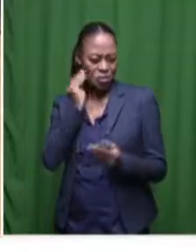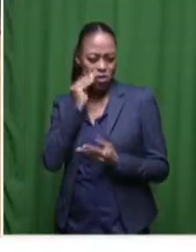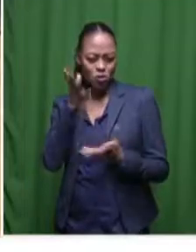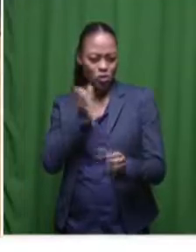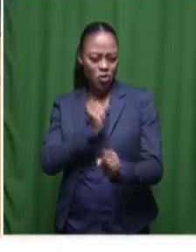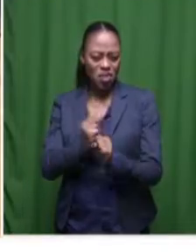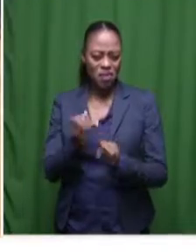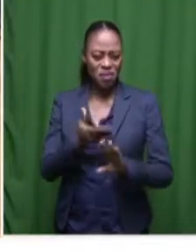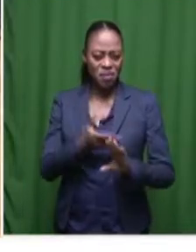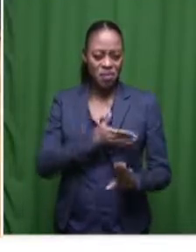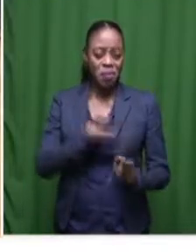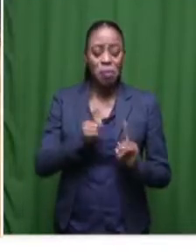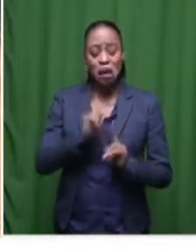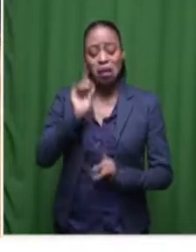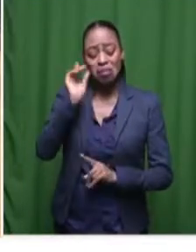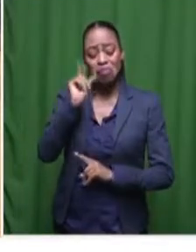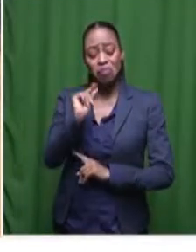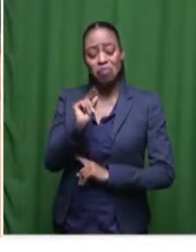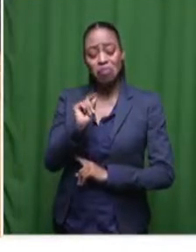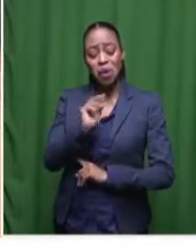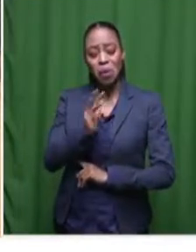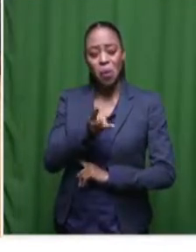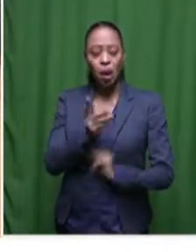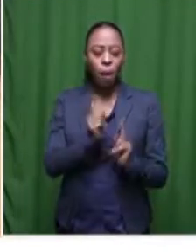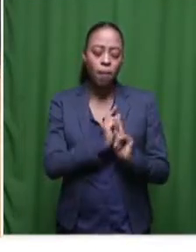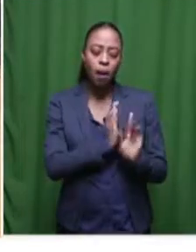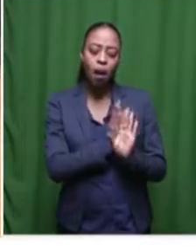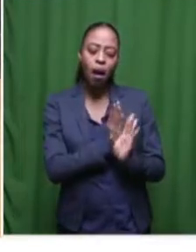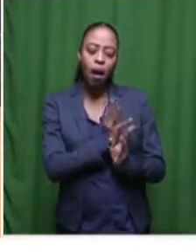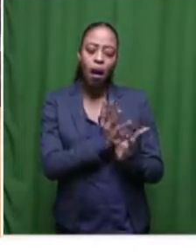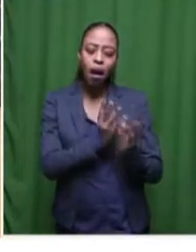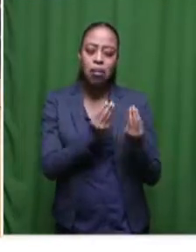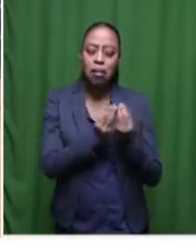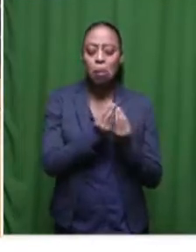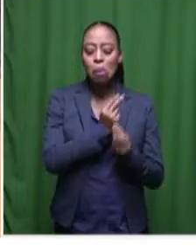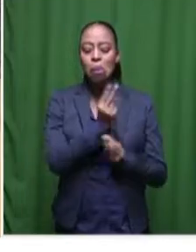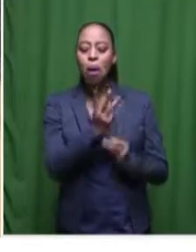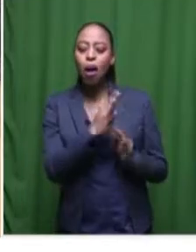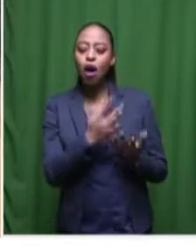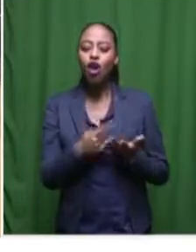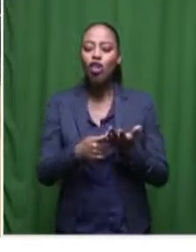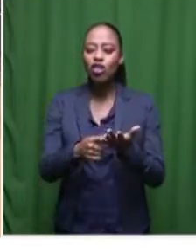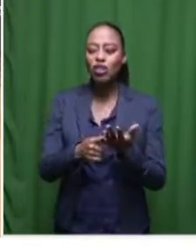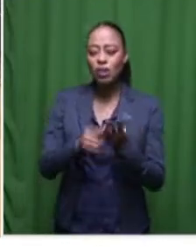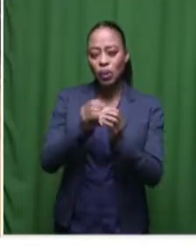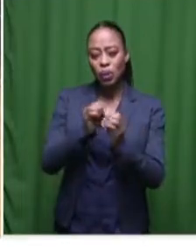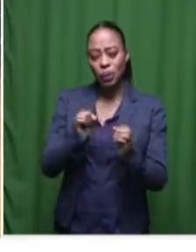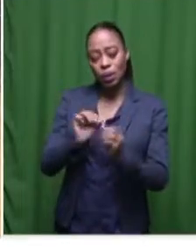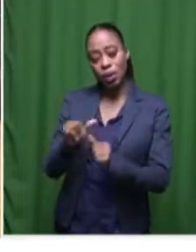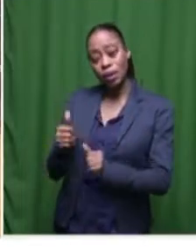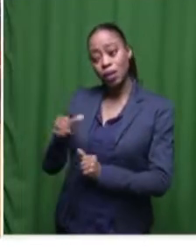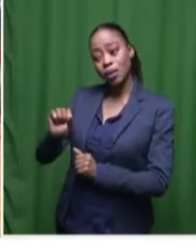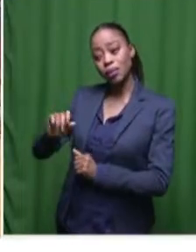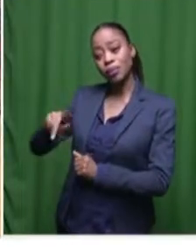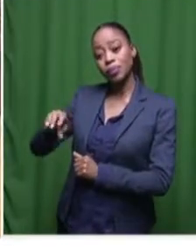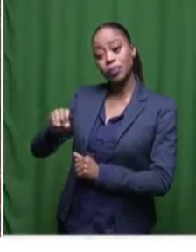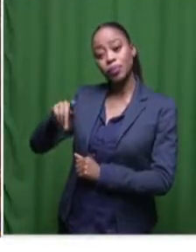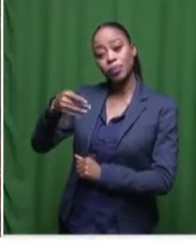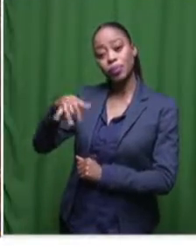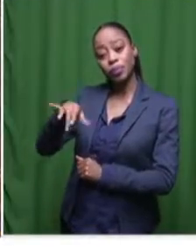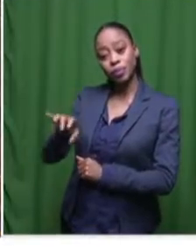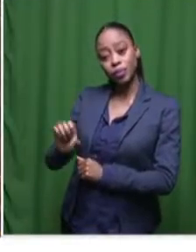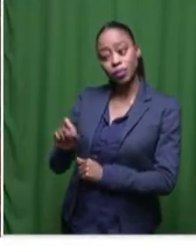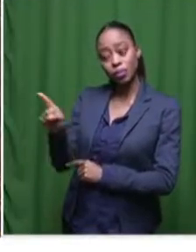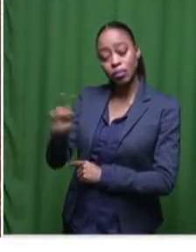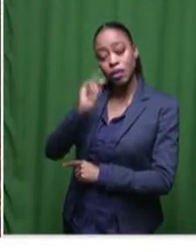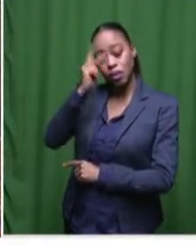we? But yeah, should be very interesting. Just on a side note, something we may not have seen or spoken to, and then I'm going to hand you over to Sophie because I know she's got a question for